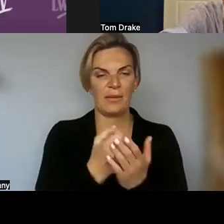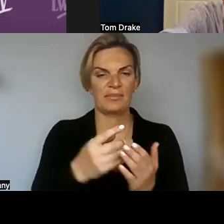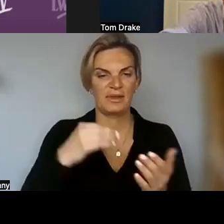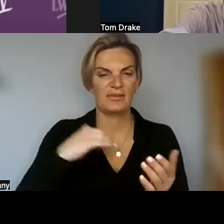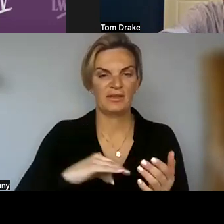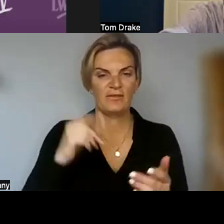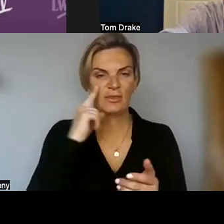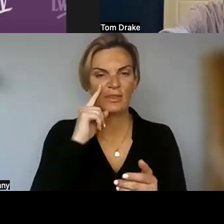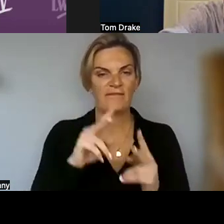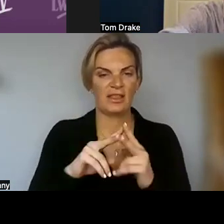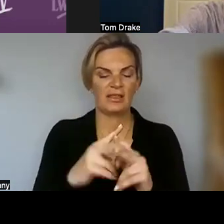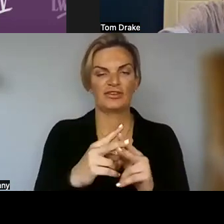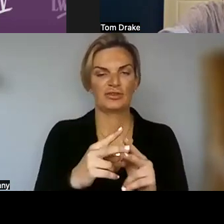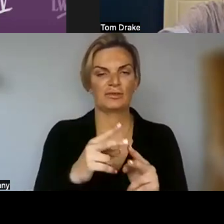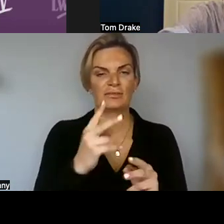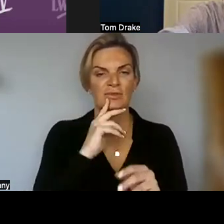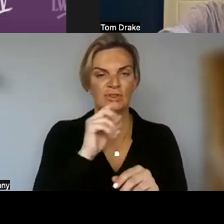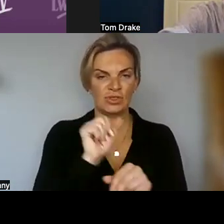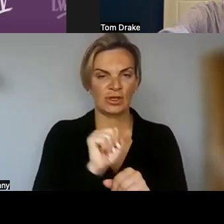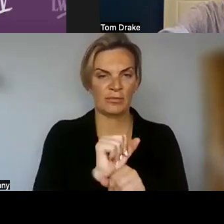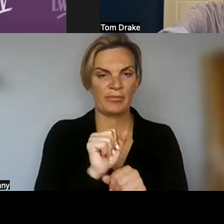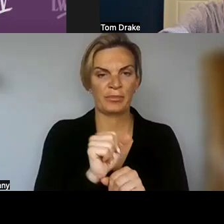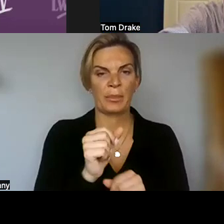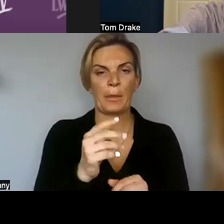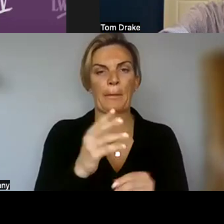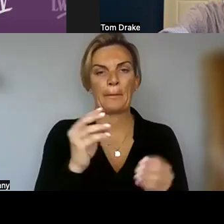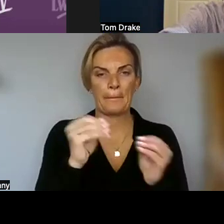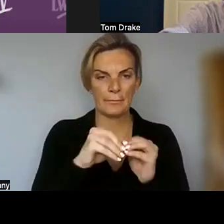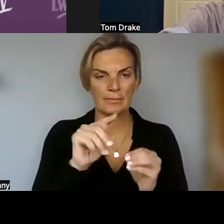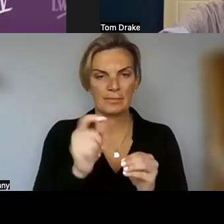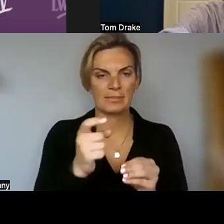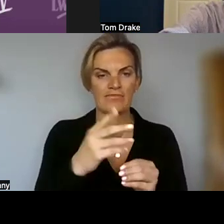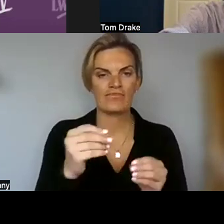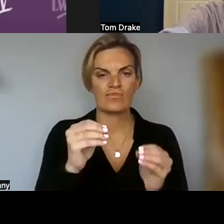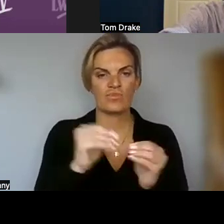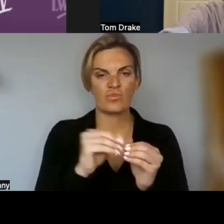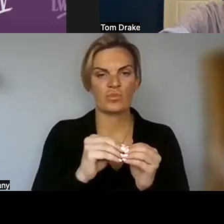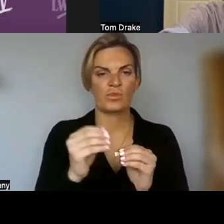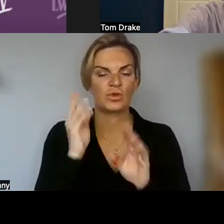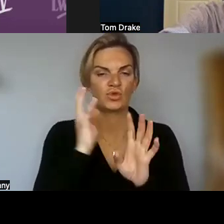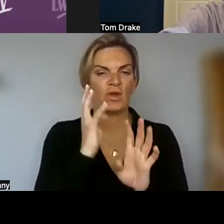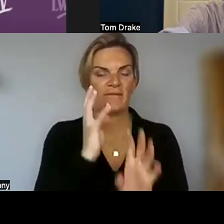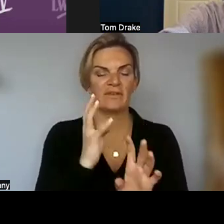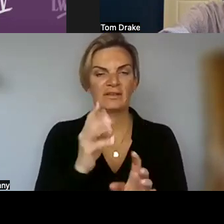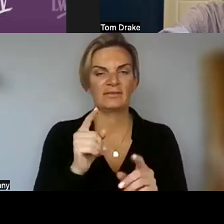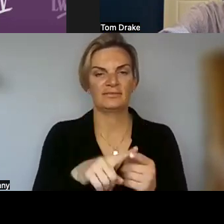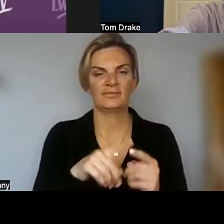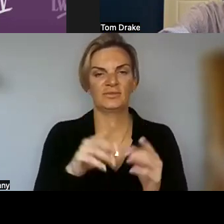both job creation, providing more taxes, and it'll get more foot traffic to the downtown